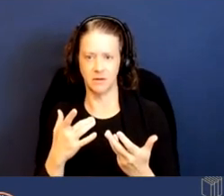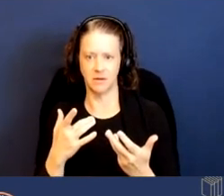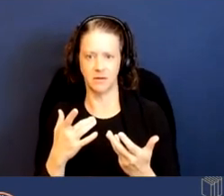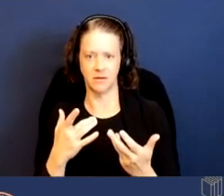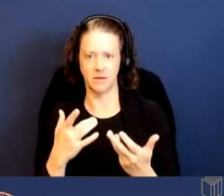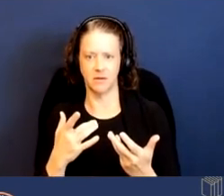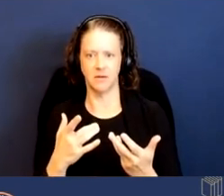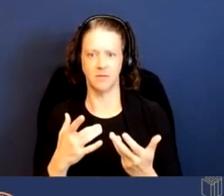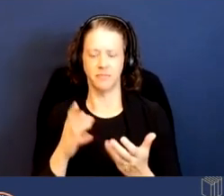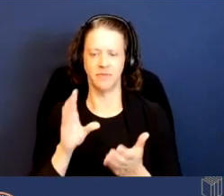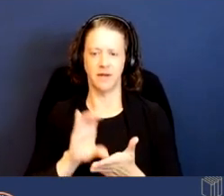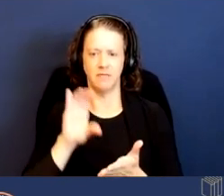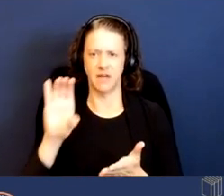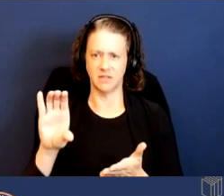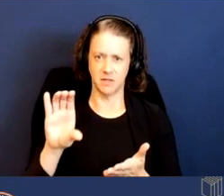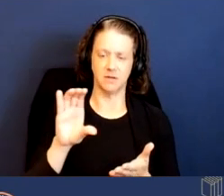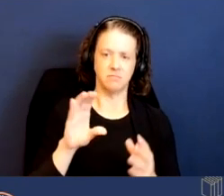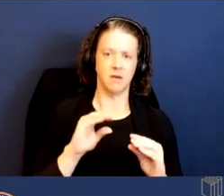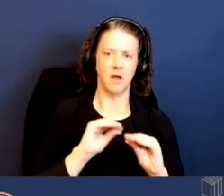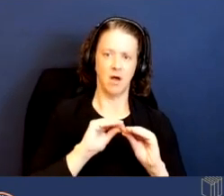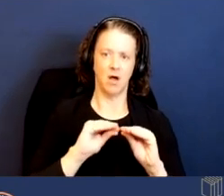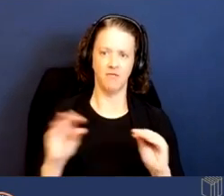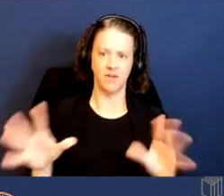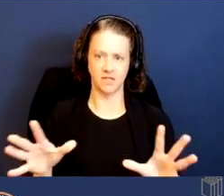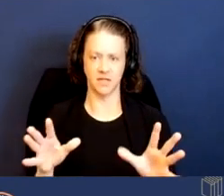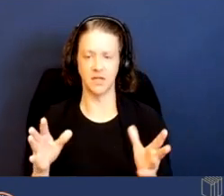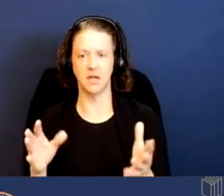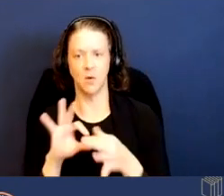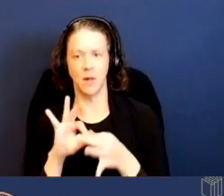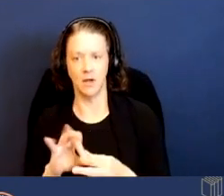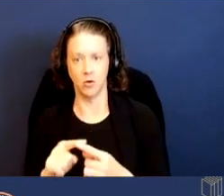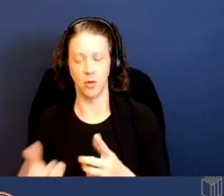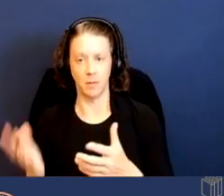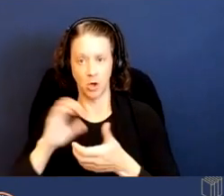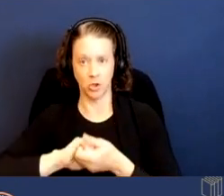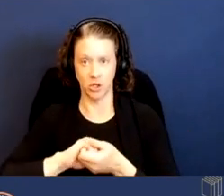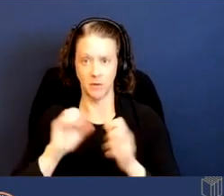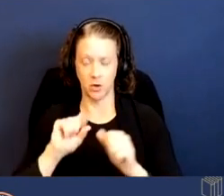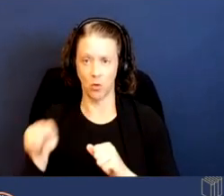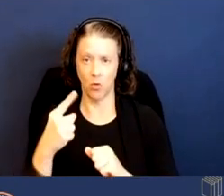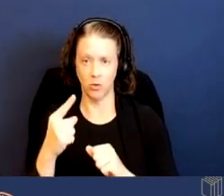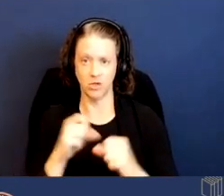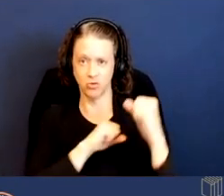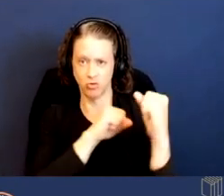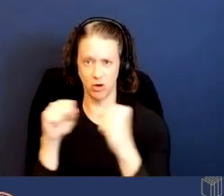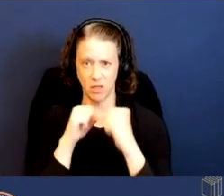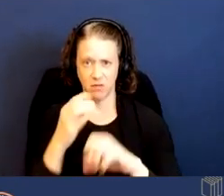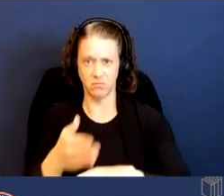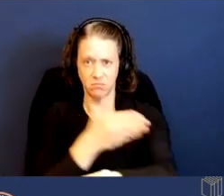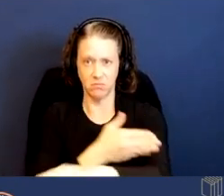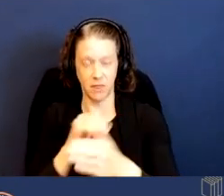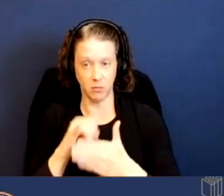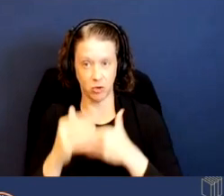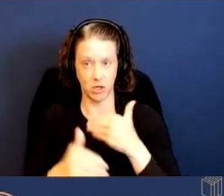an investment that, obviously, in terms of that partnership, can only strengthen the process as well. And